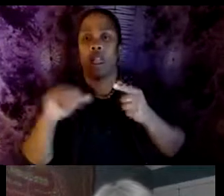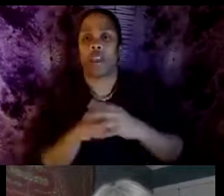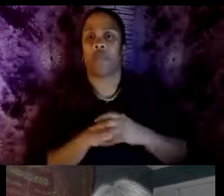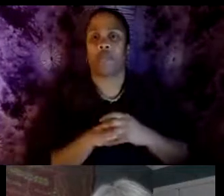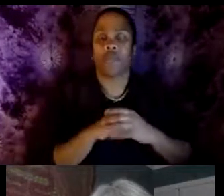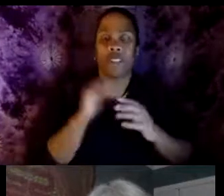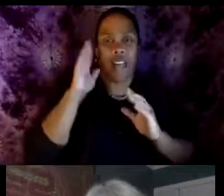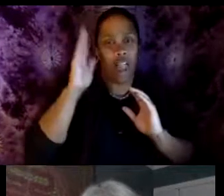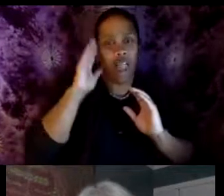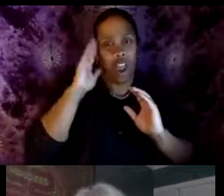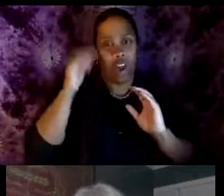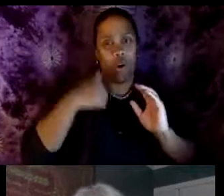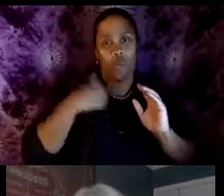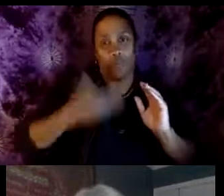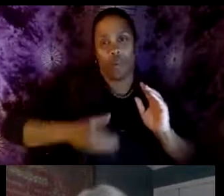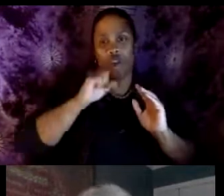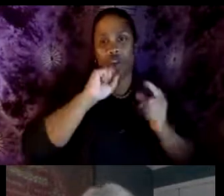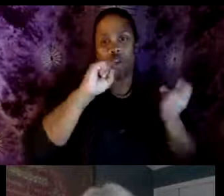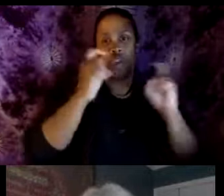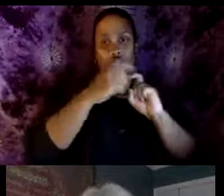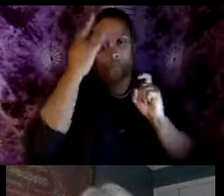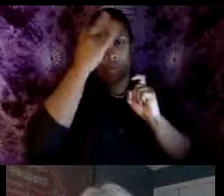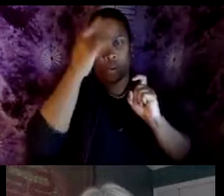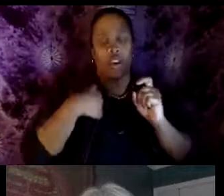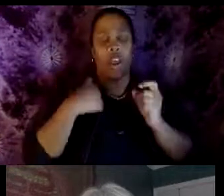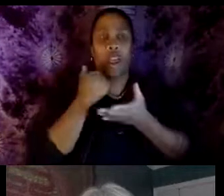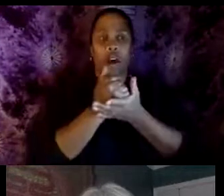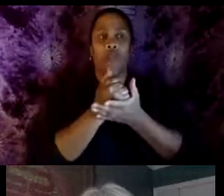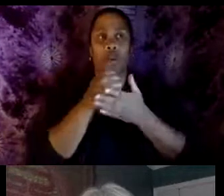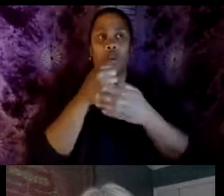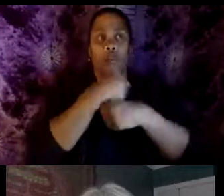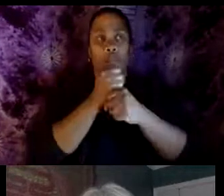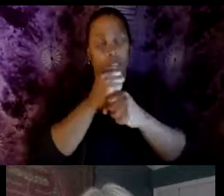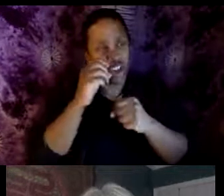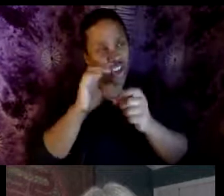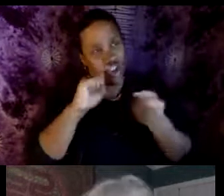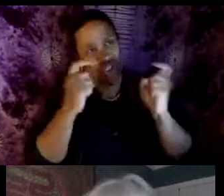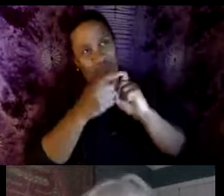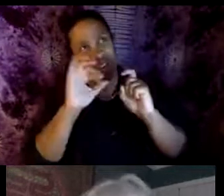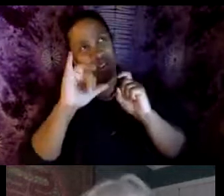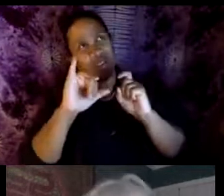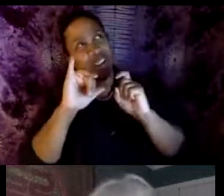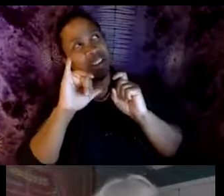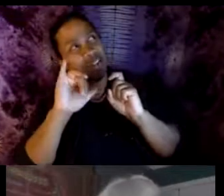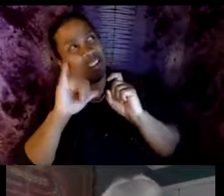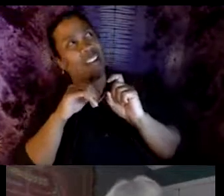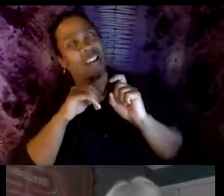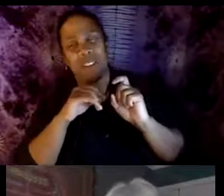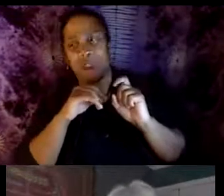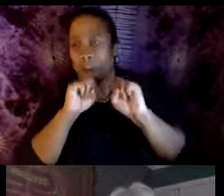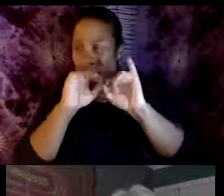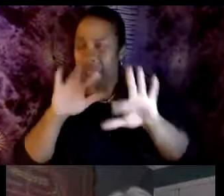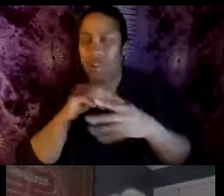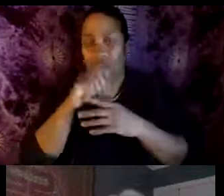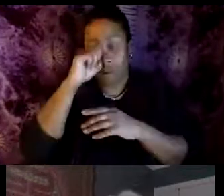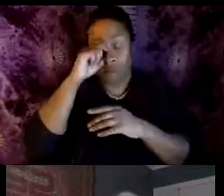Hi, I am the Shift Witch. I help you create shifts so radical they must be magical. And I do that through empowered